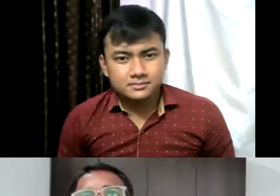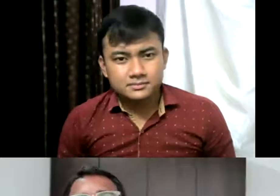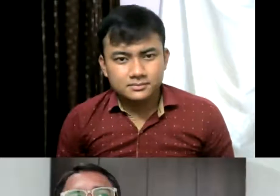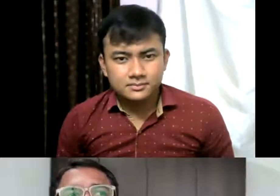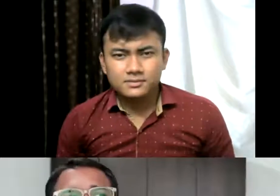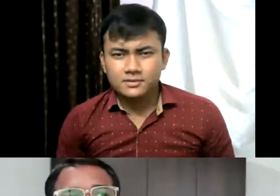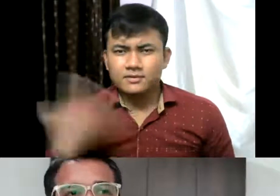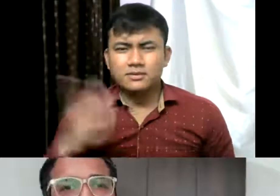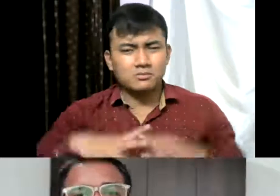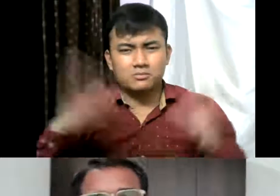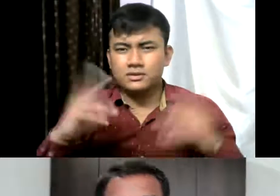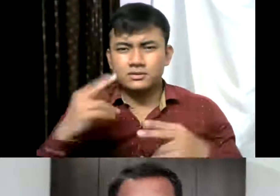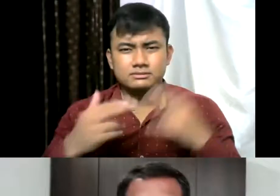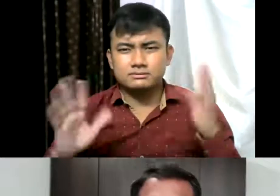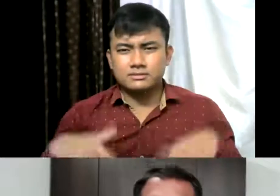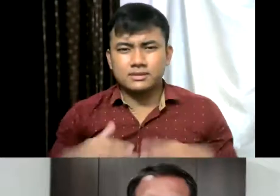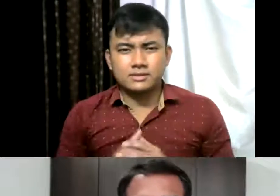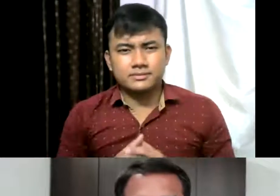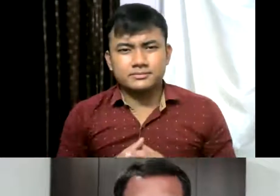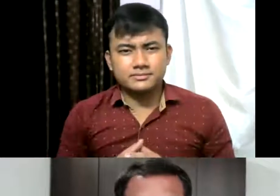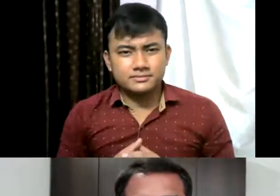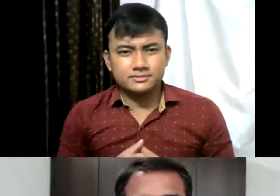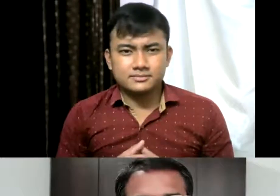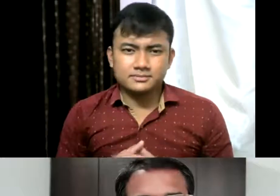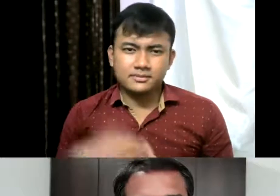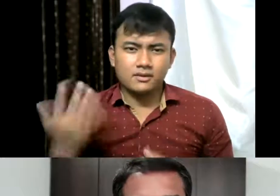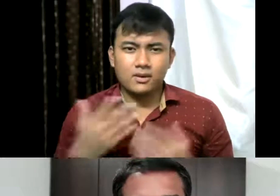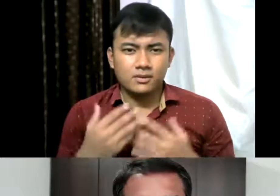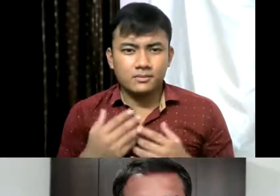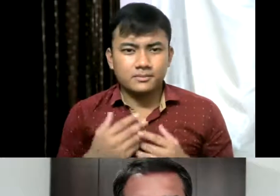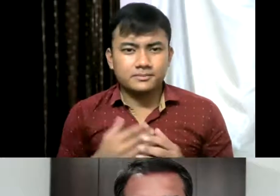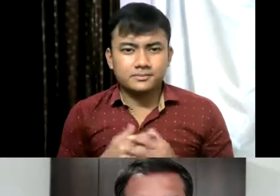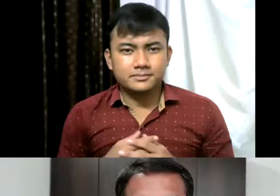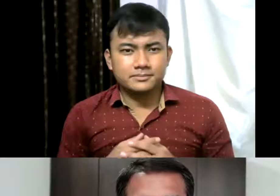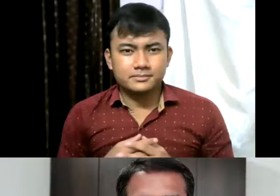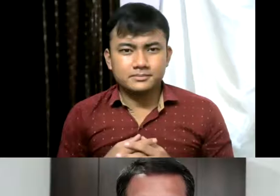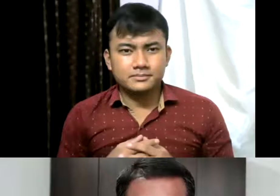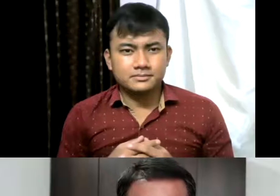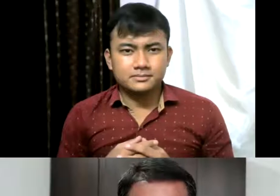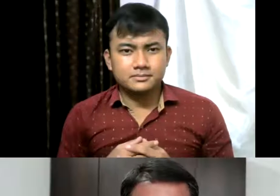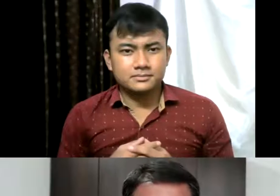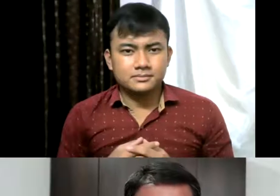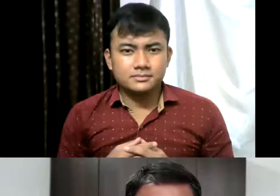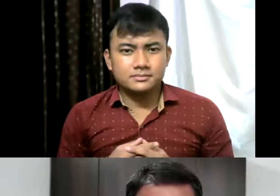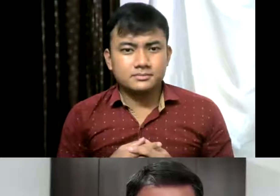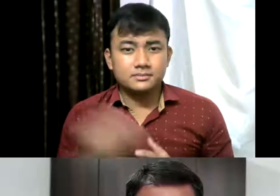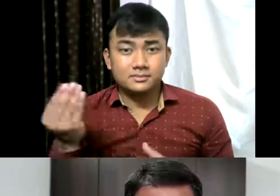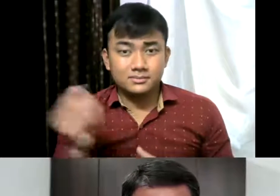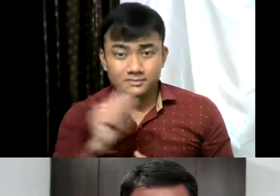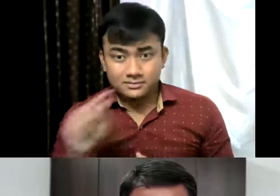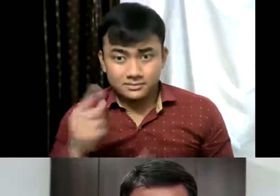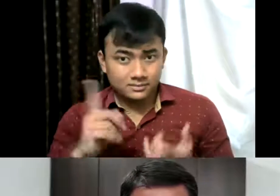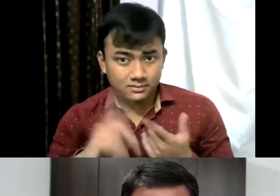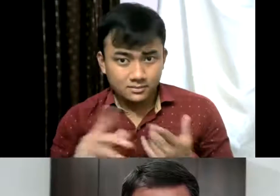We have enough cleared shit of this paper, shit of Savarna folks. So there is this always